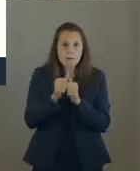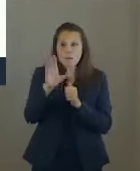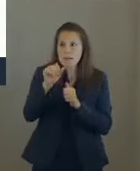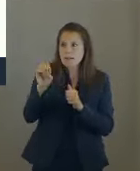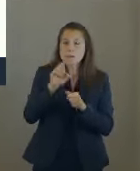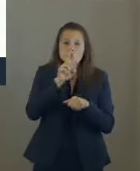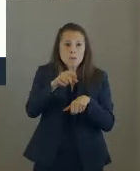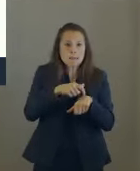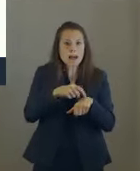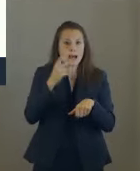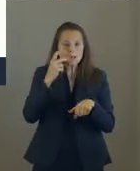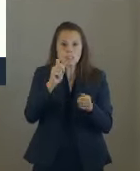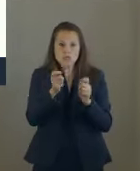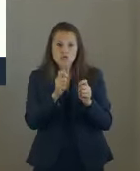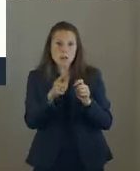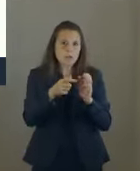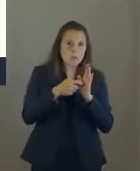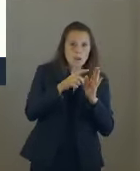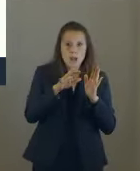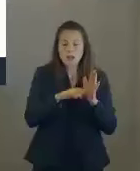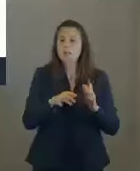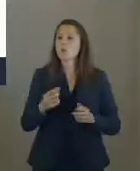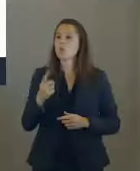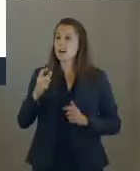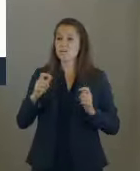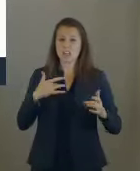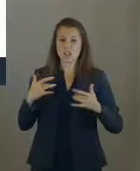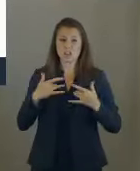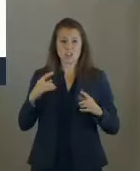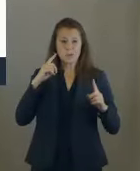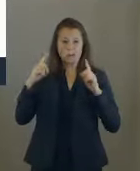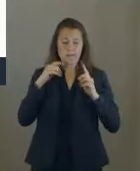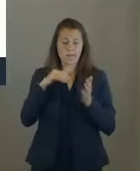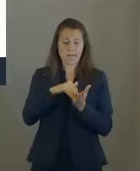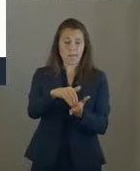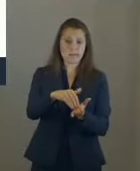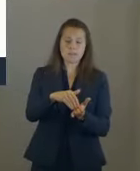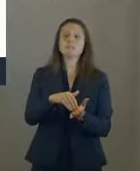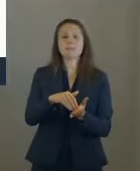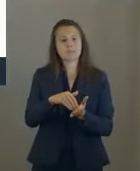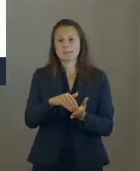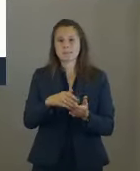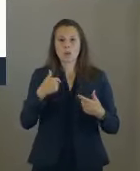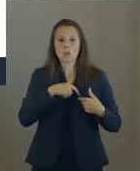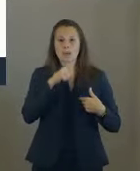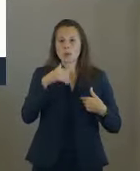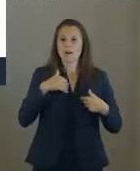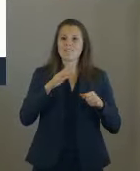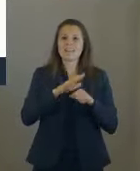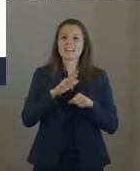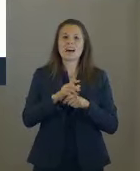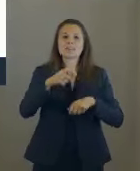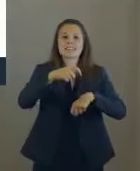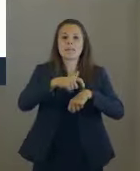status updates. One of the biggest concerns that we receive from our customers on a daily basis is that we don't have enough accessible time for